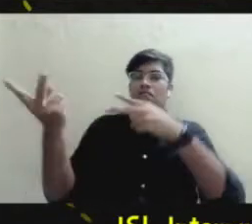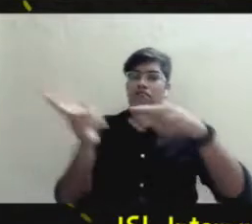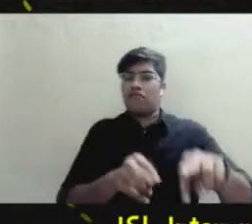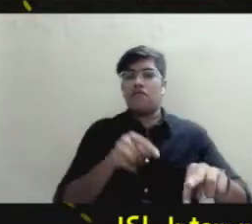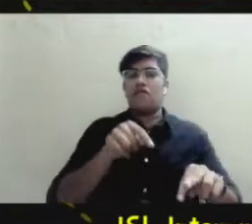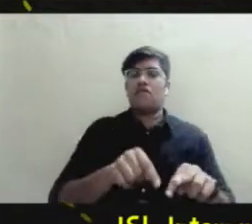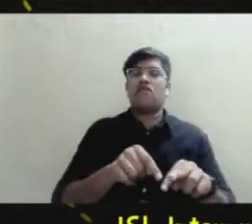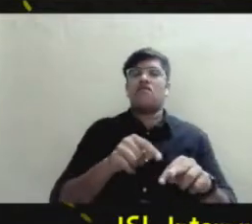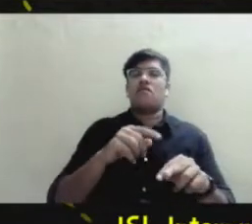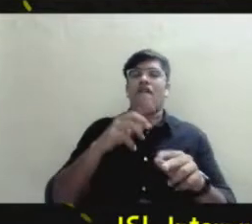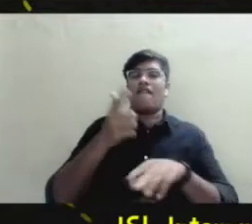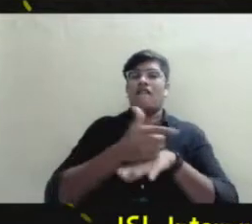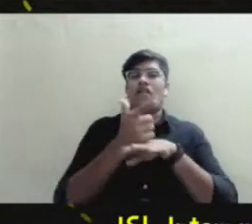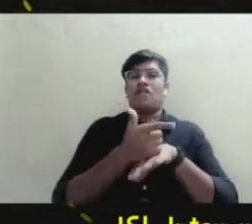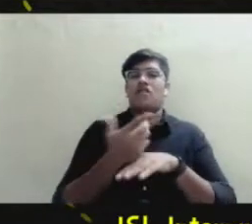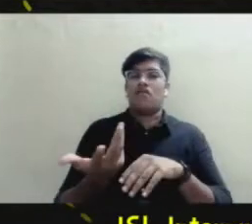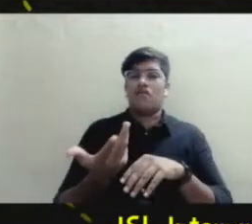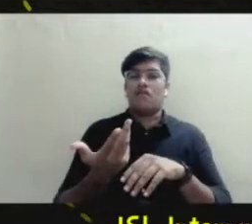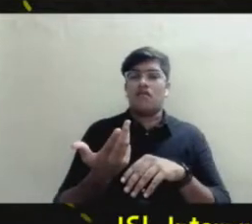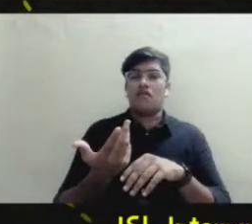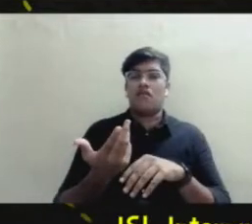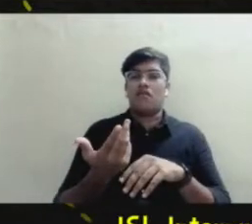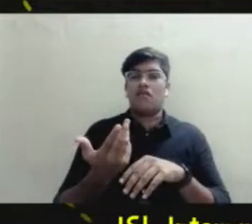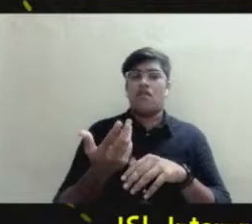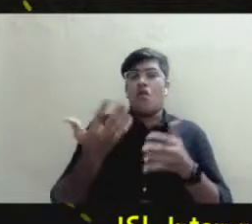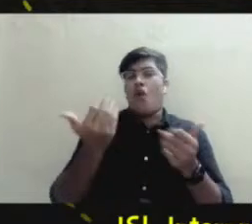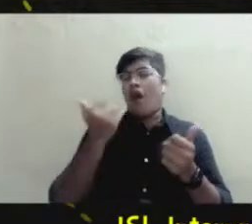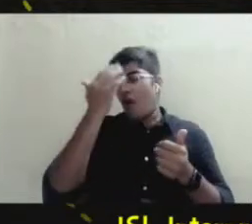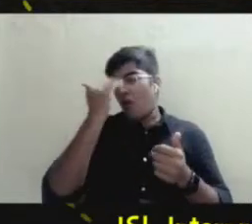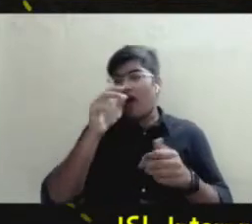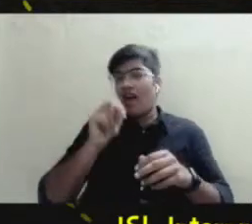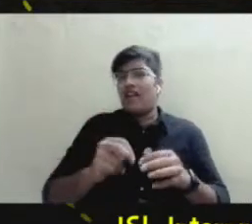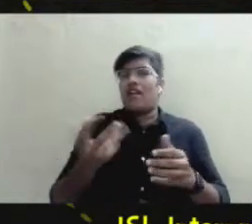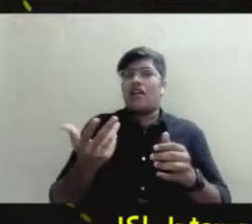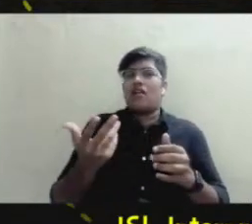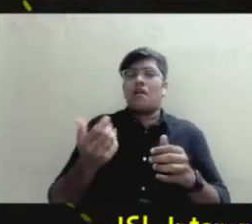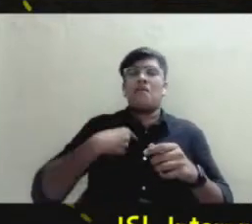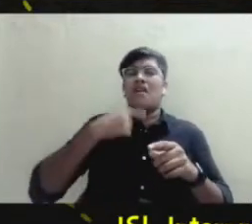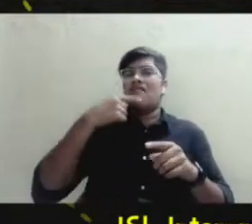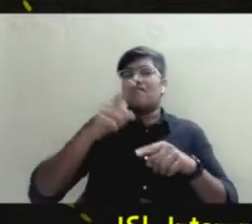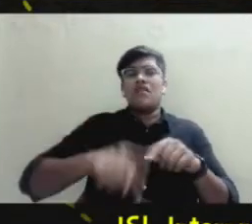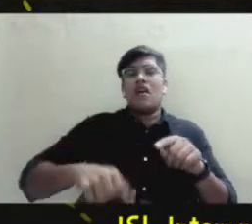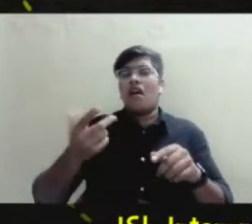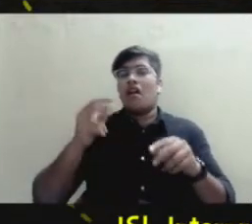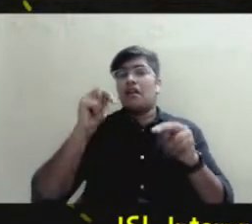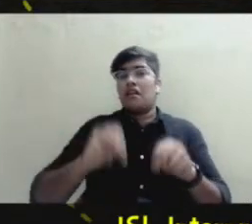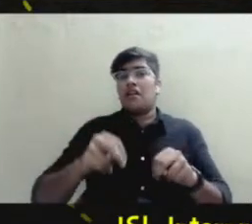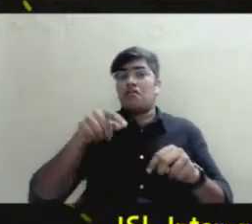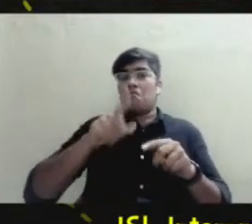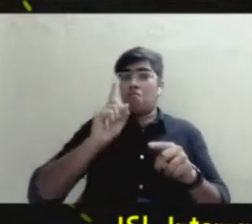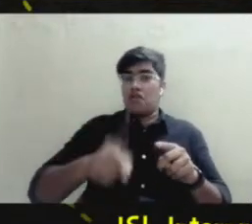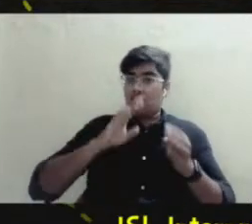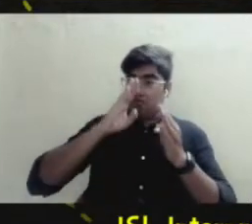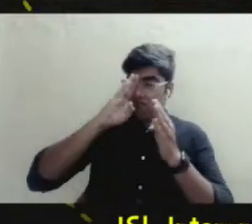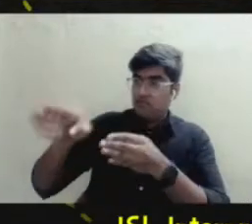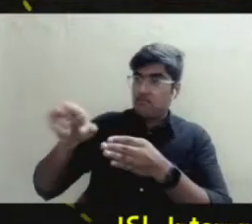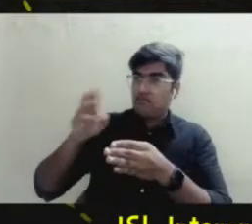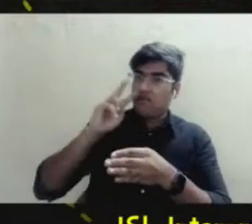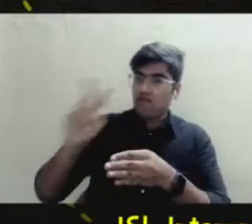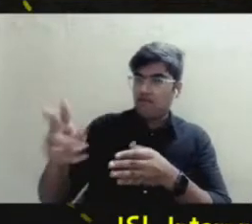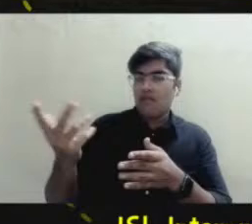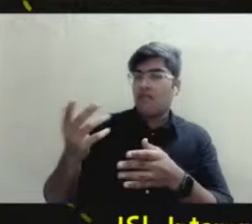they need, I'm not saying that they need to look a particular way, but then they become